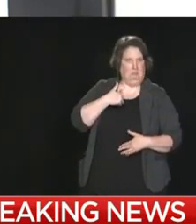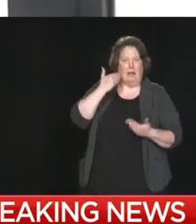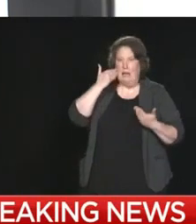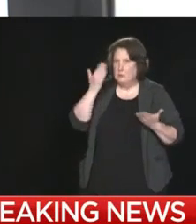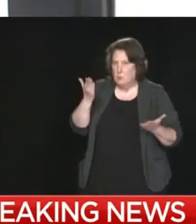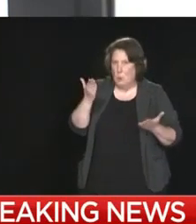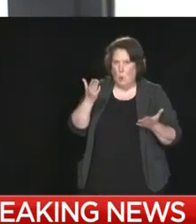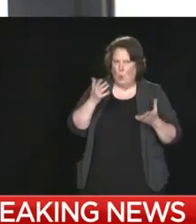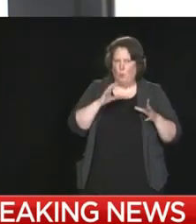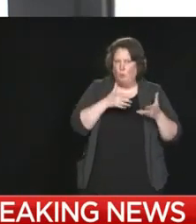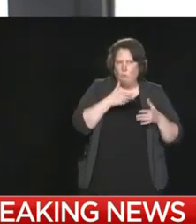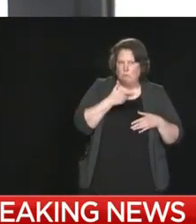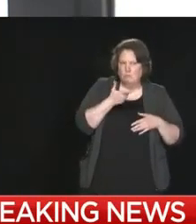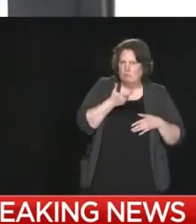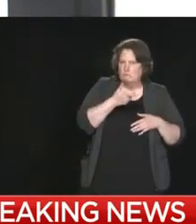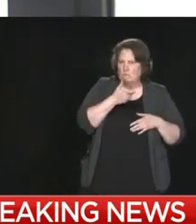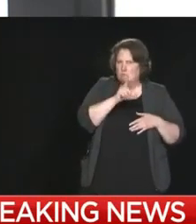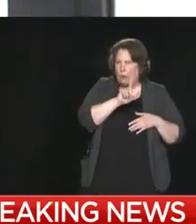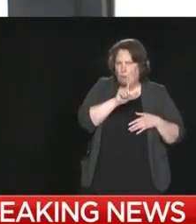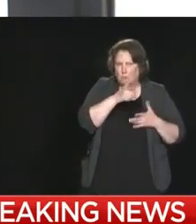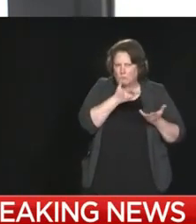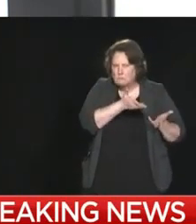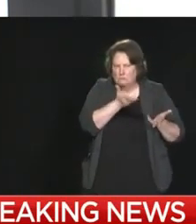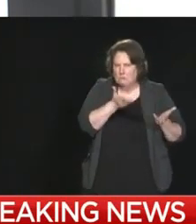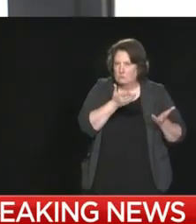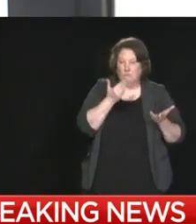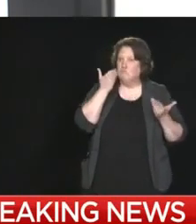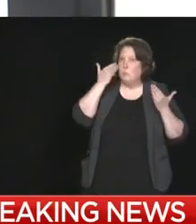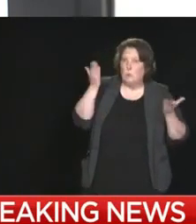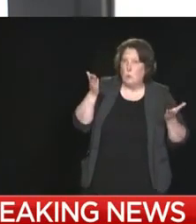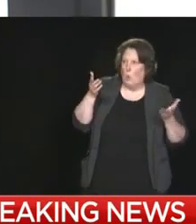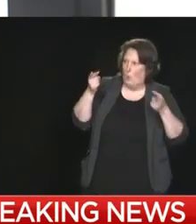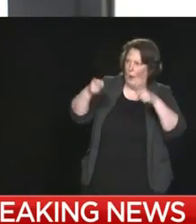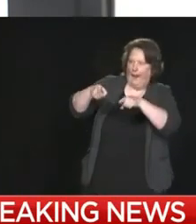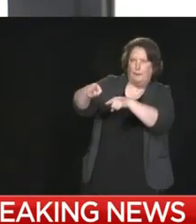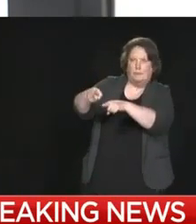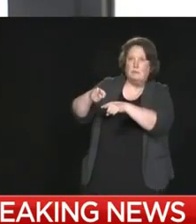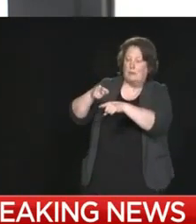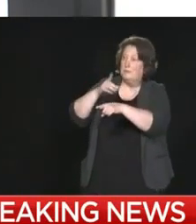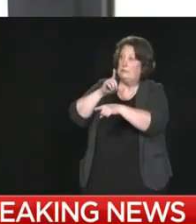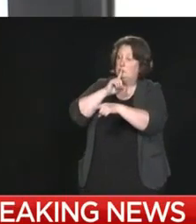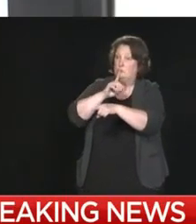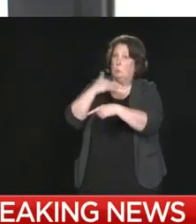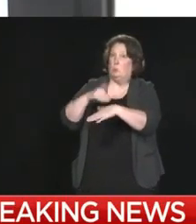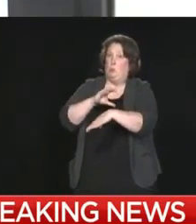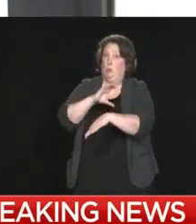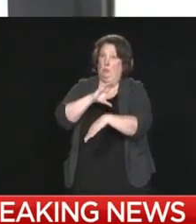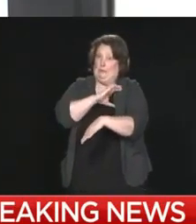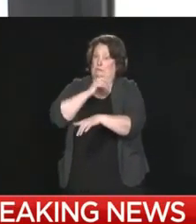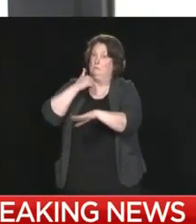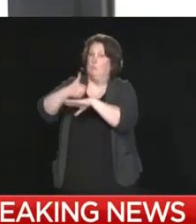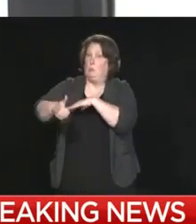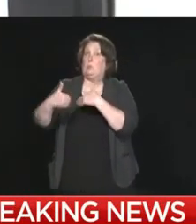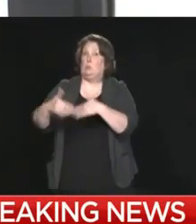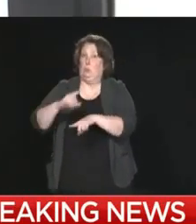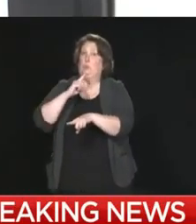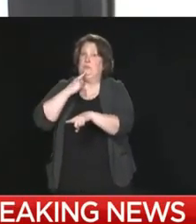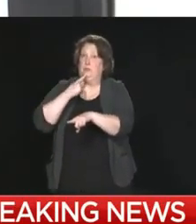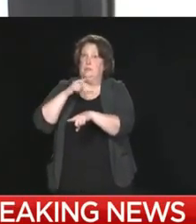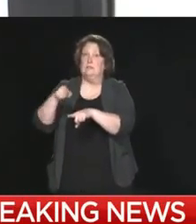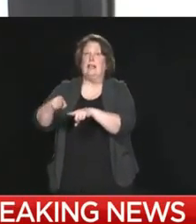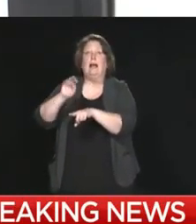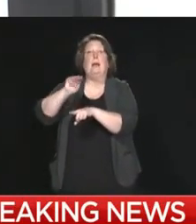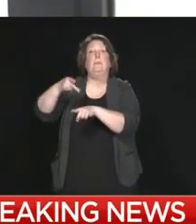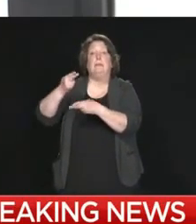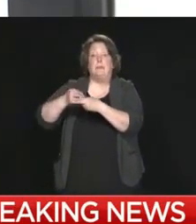Neither I nor my office was aware of this before Friday. These are very serious allegations, and so Mr. Tabara had